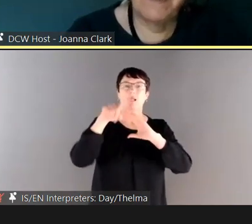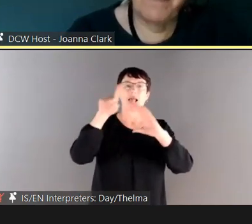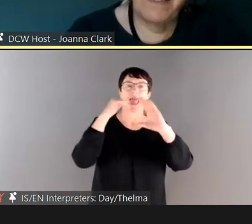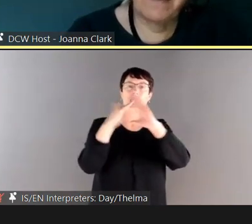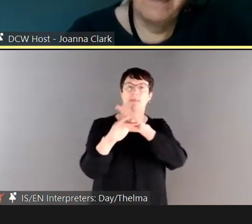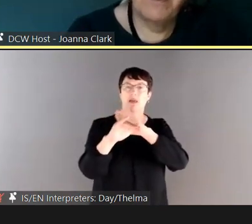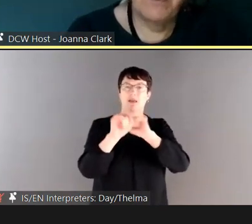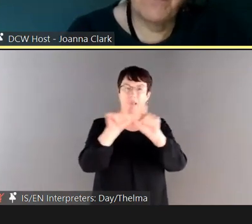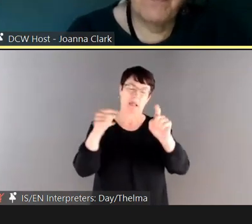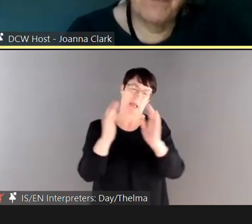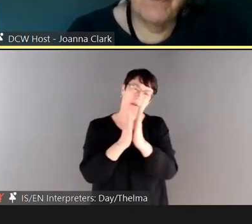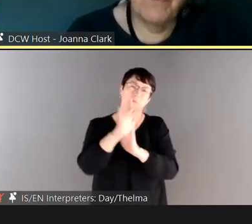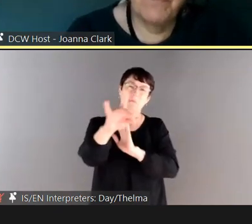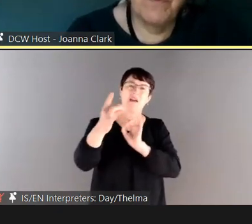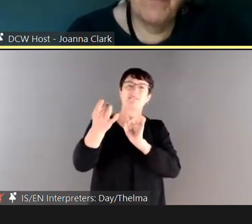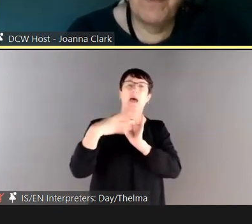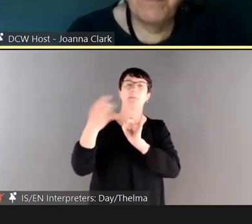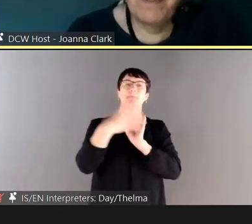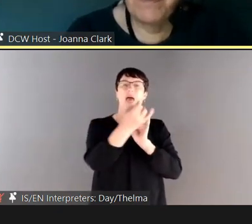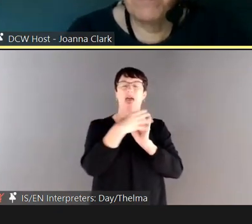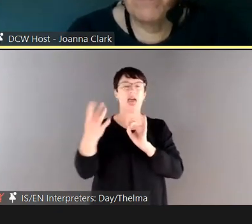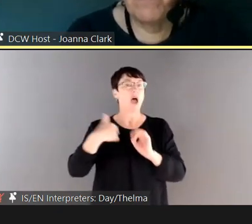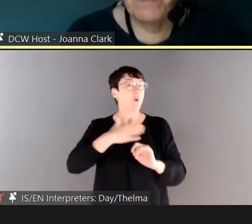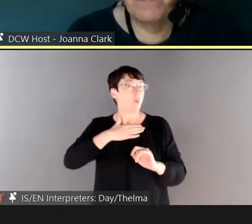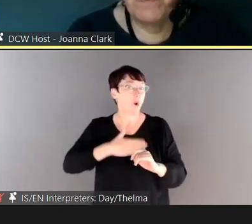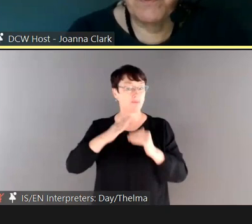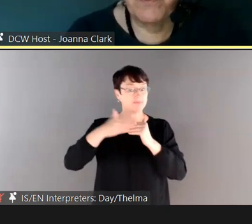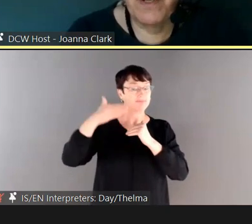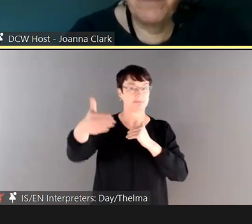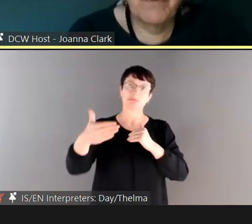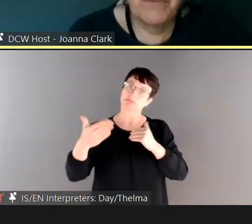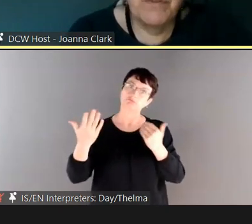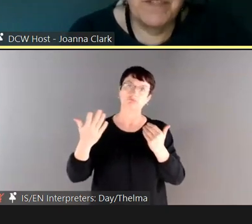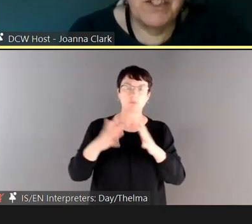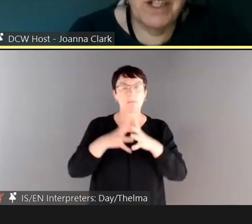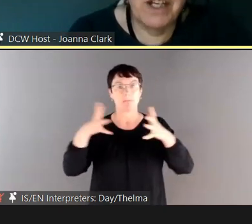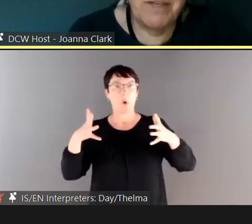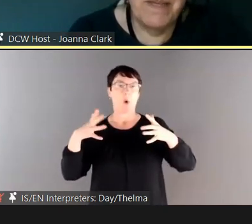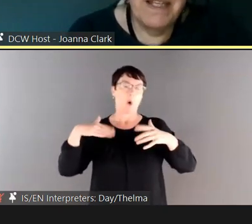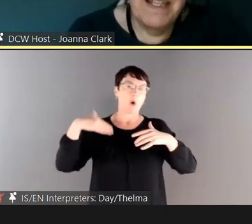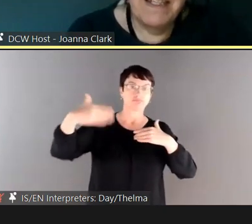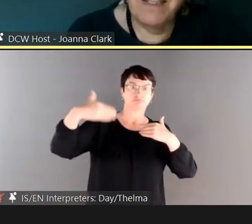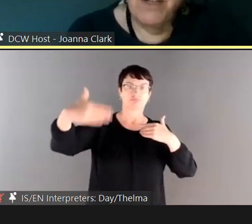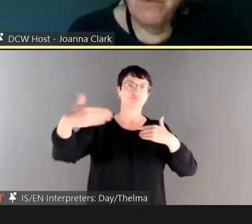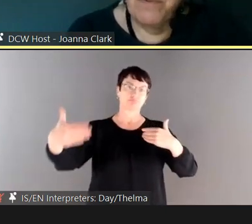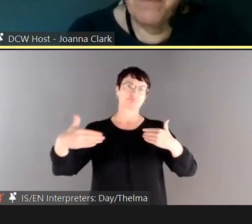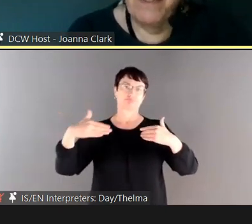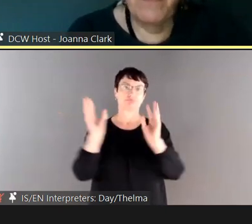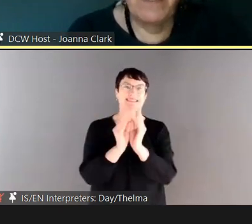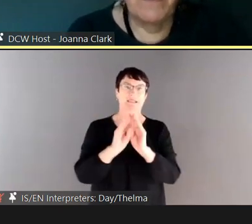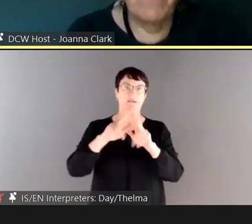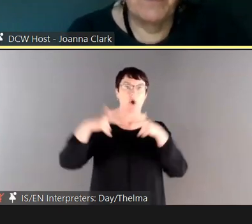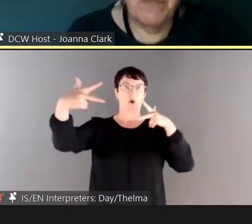detailed feedback, because we want to do more webinars and obviously we want to try and improve each time. So we'd be